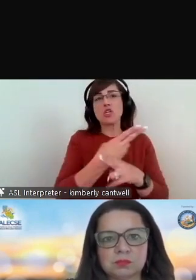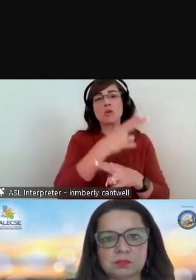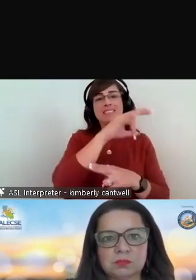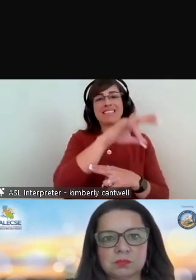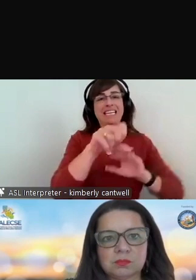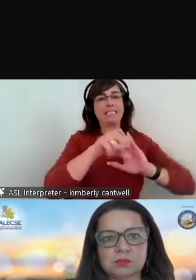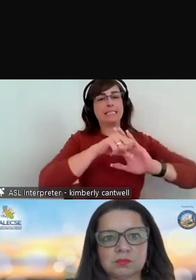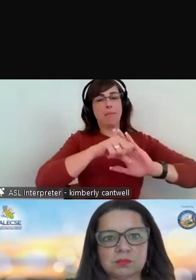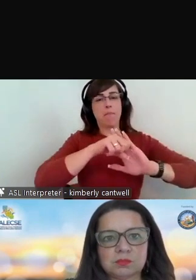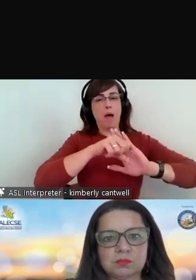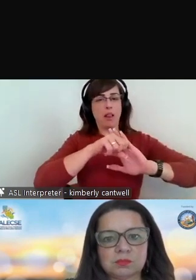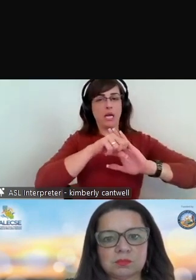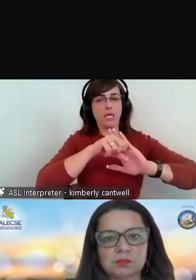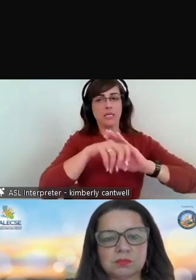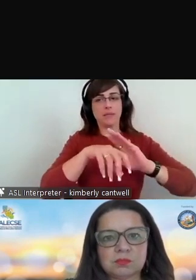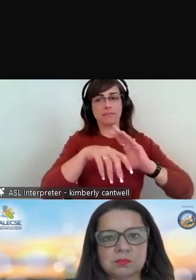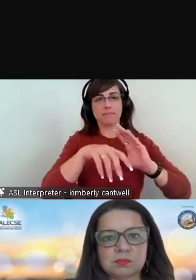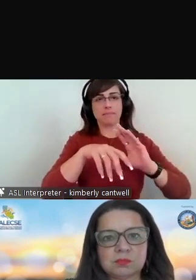symbolic